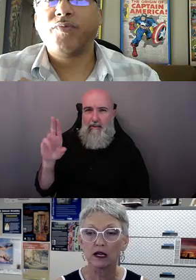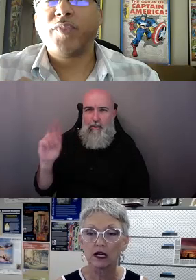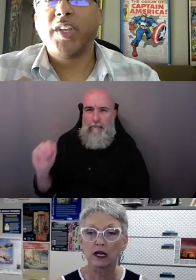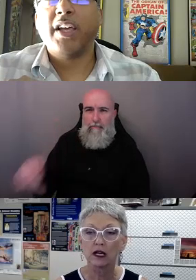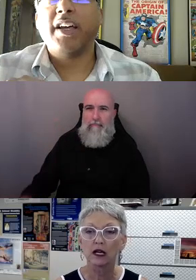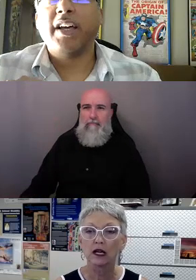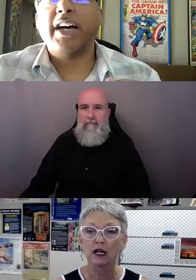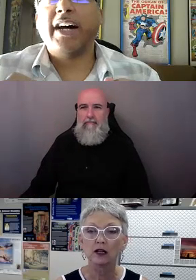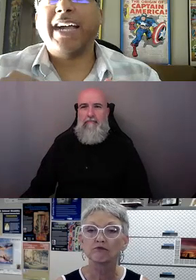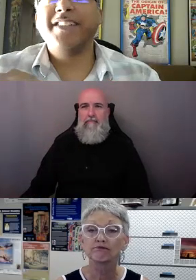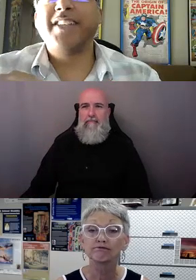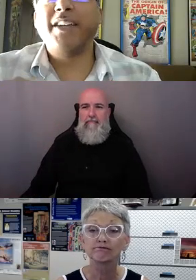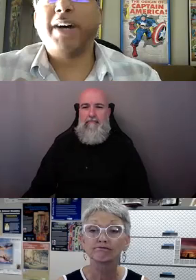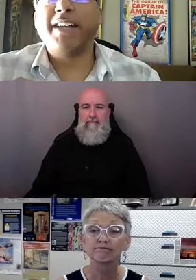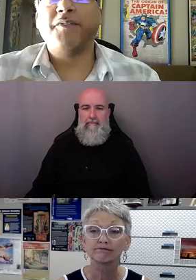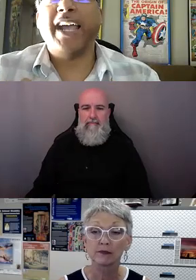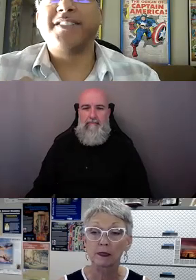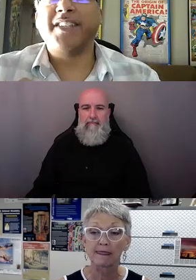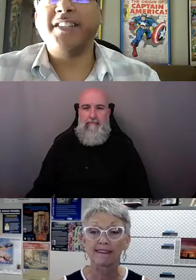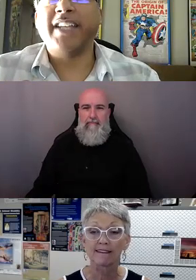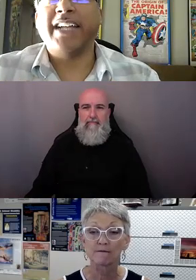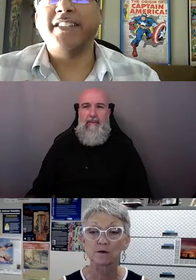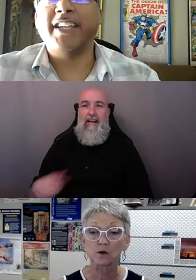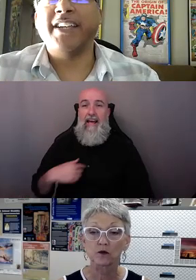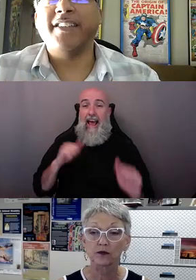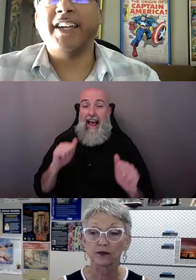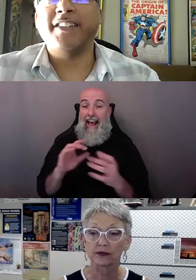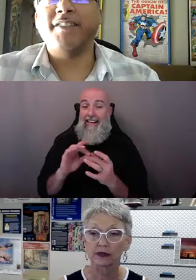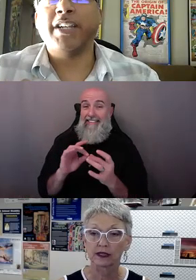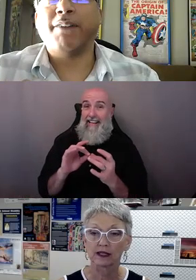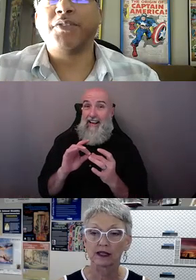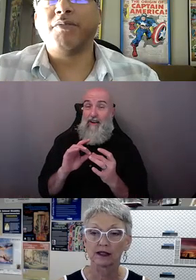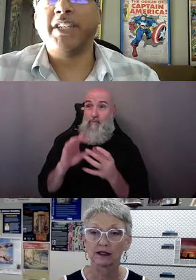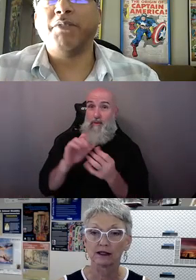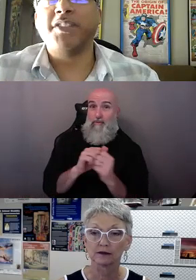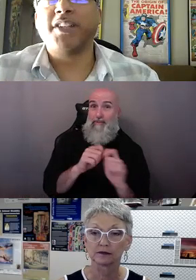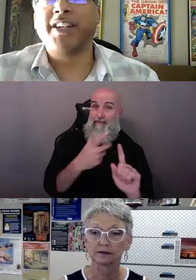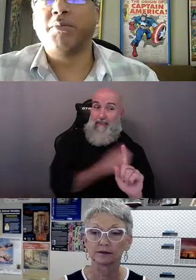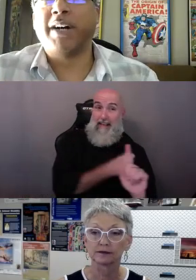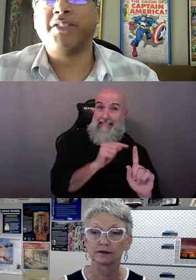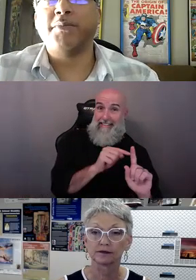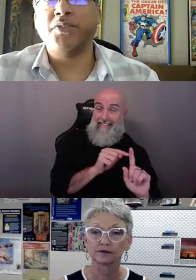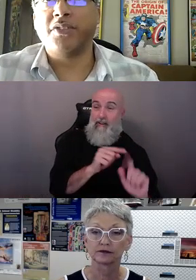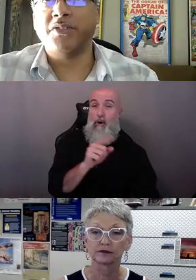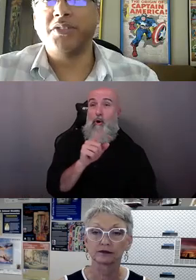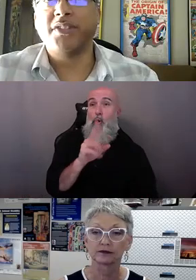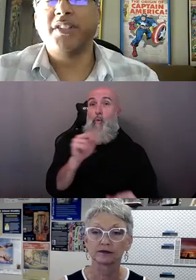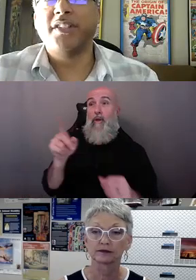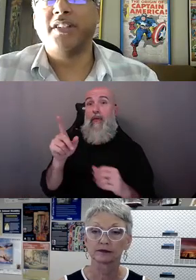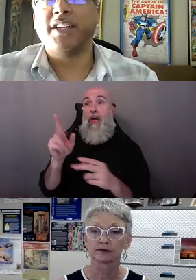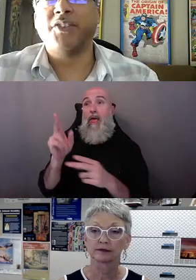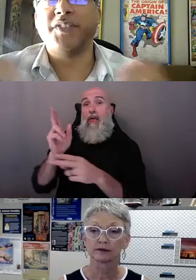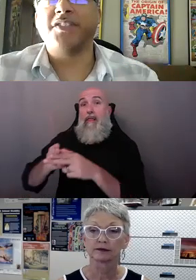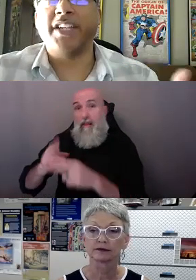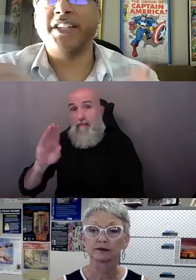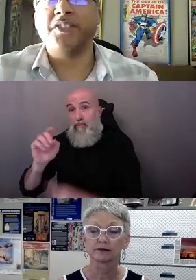TARAXACUM? I can say about the vaccines that when they were talking about the boosters,